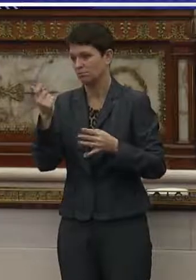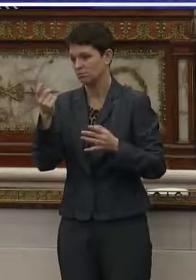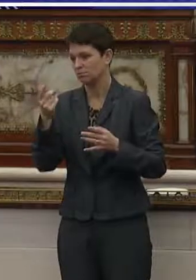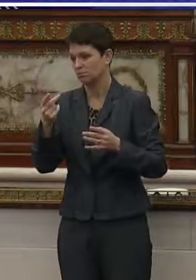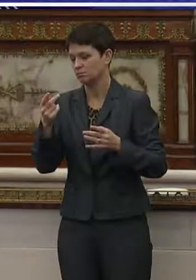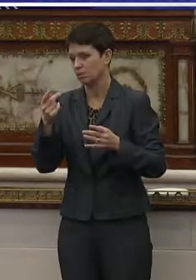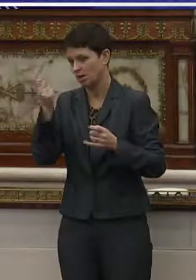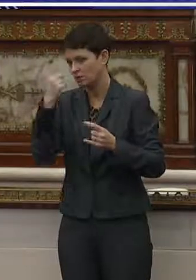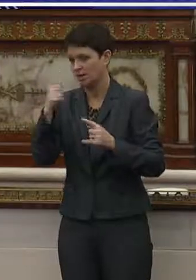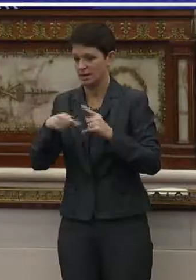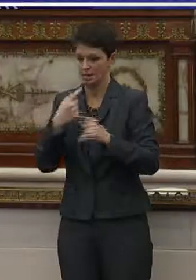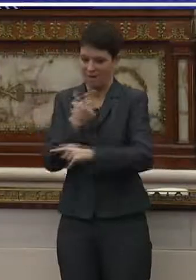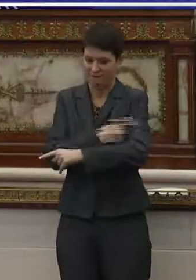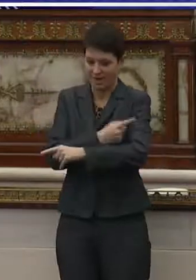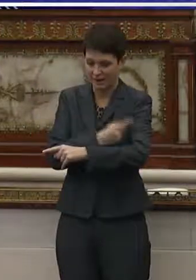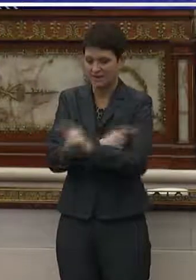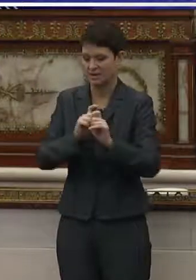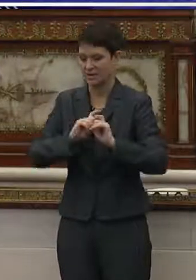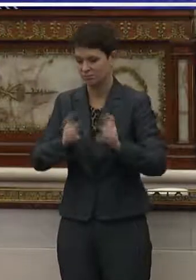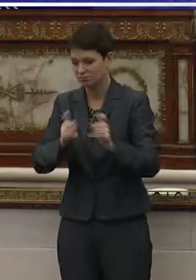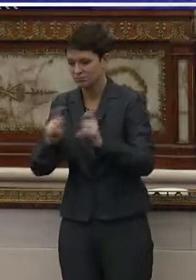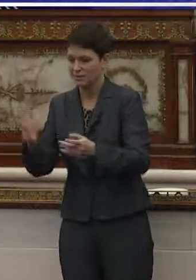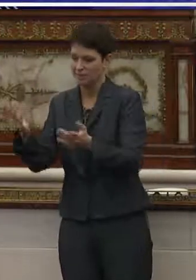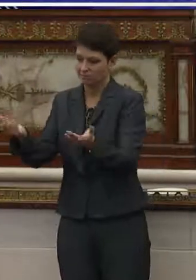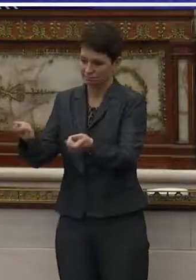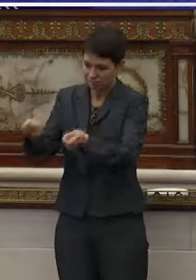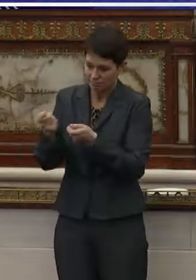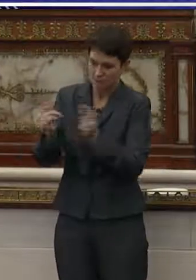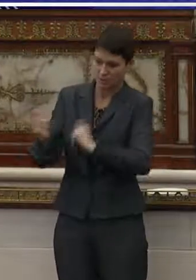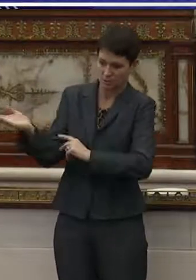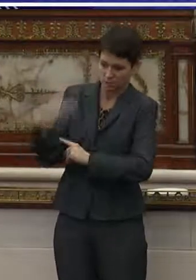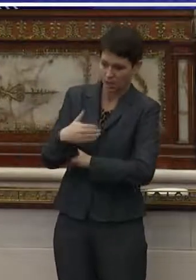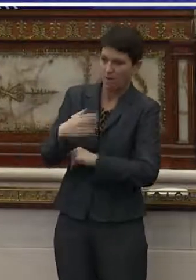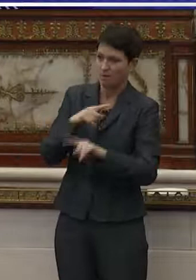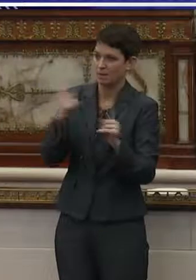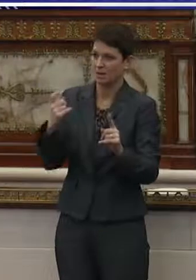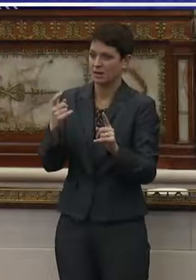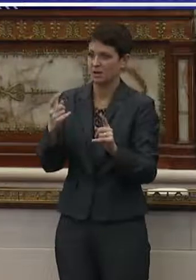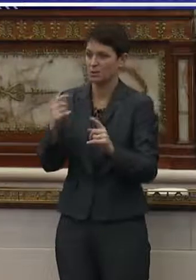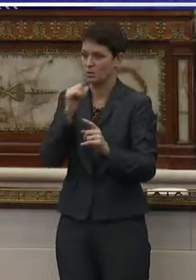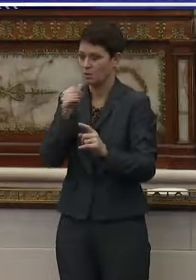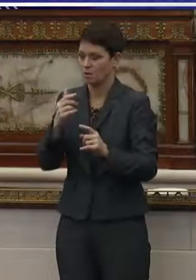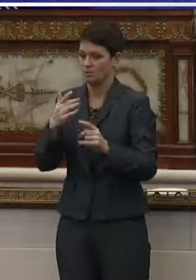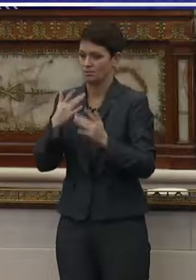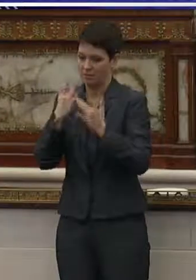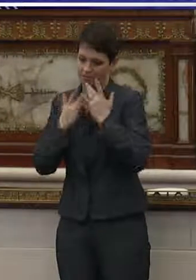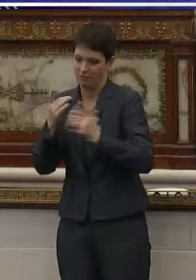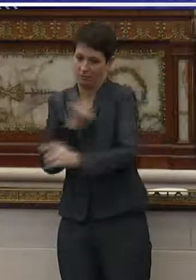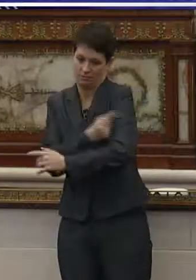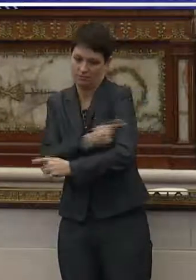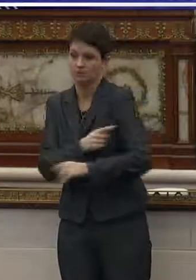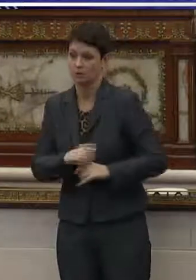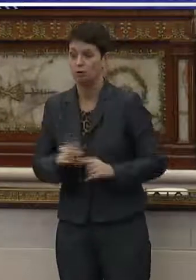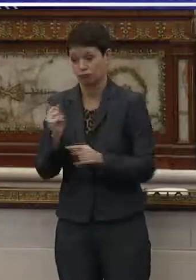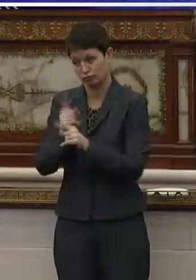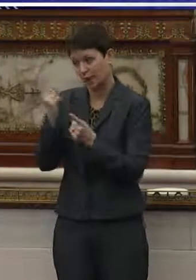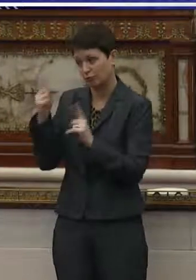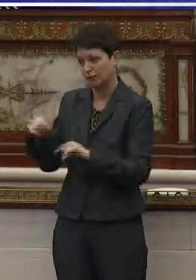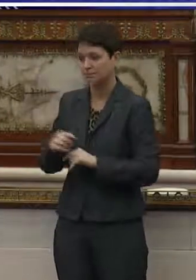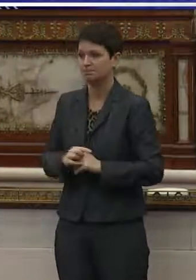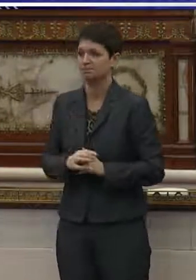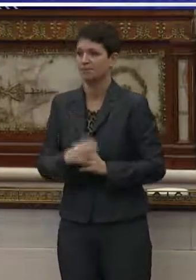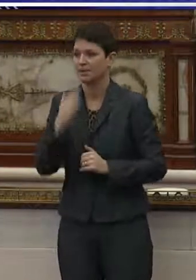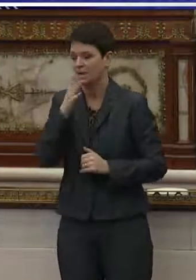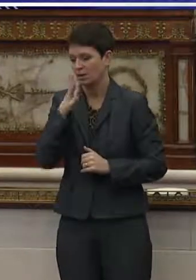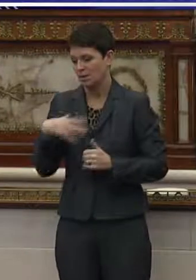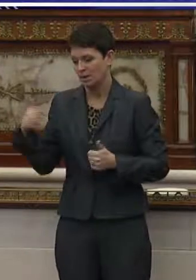reference to vaccines and getting people to get vaccinated, because we won't have the same level of shortage. Yes, I agree. Okay. Thank you,